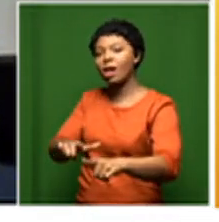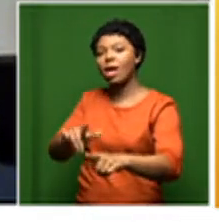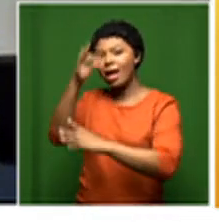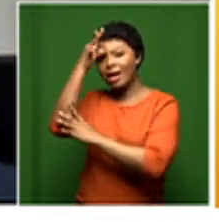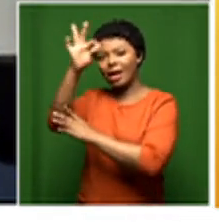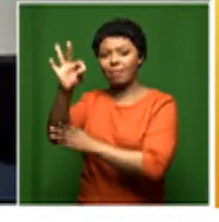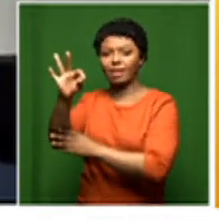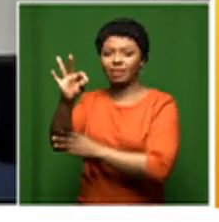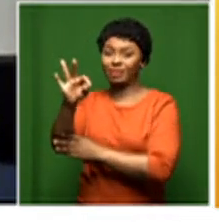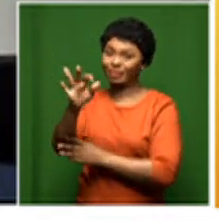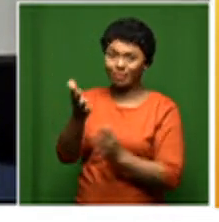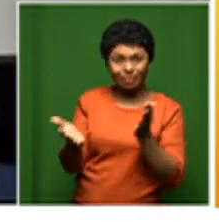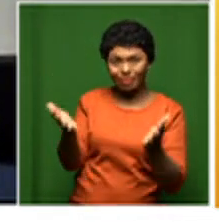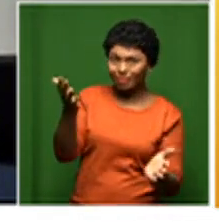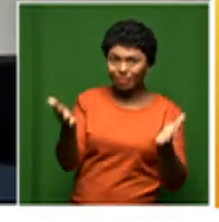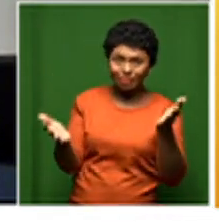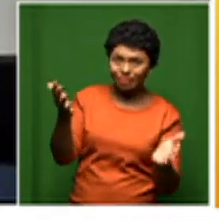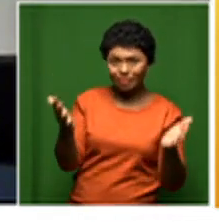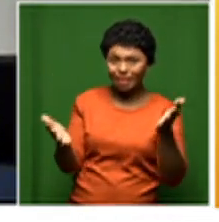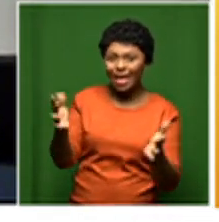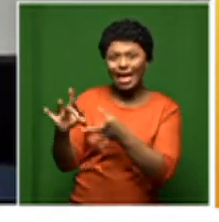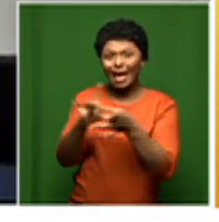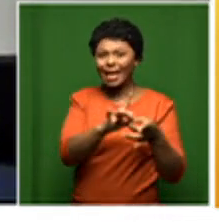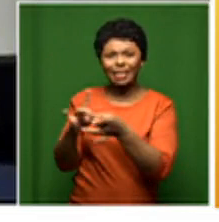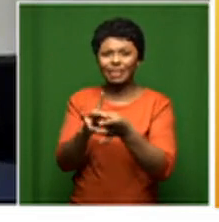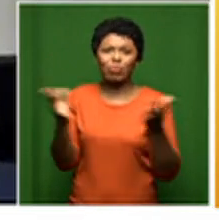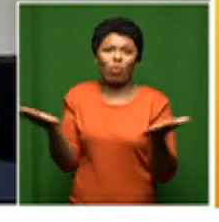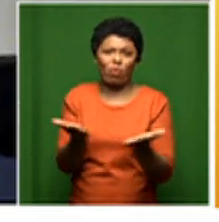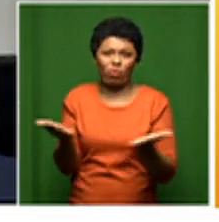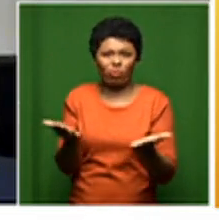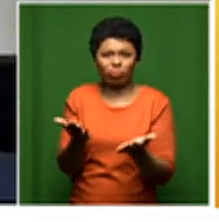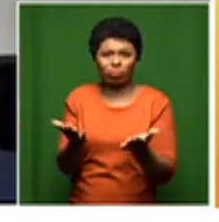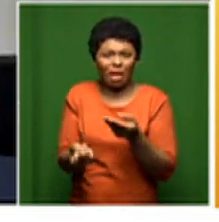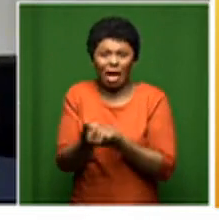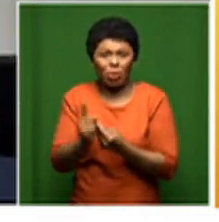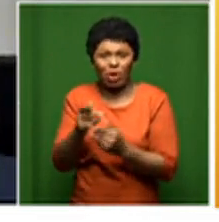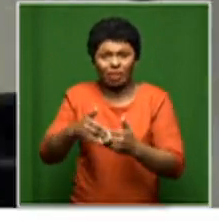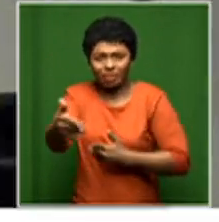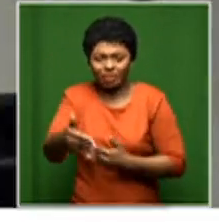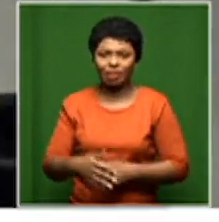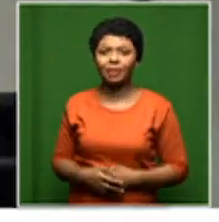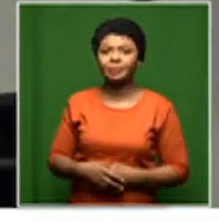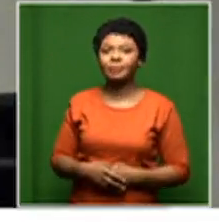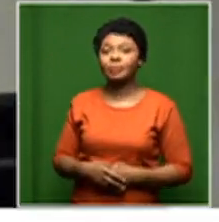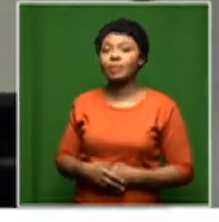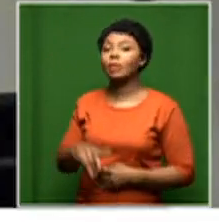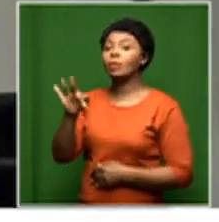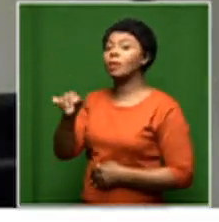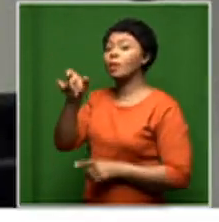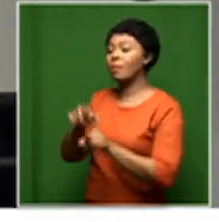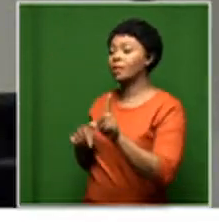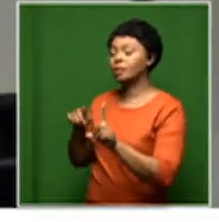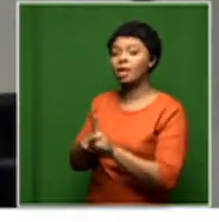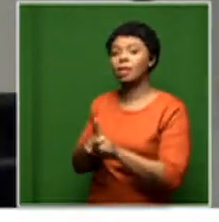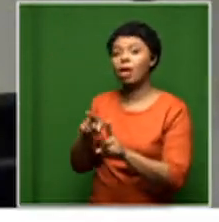as well. What is going to happen? Where does this leave the relationship now? Well, obviously, when somebody breaches a